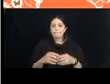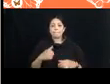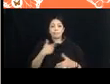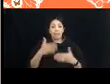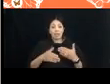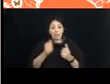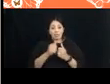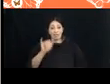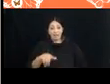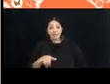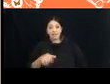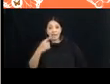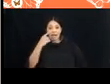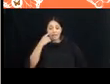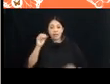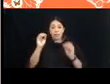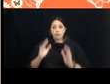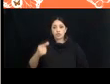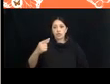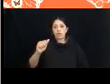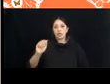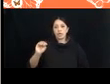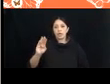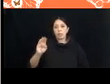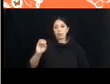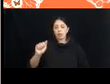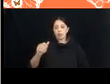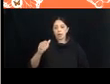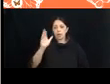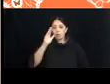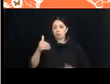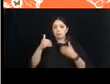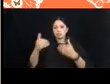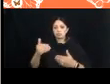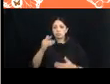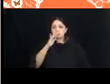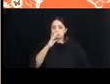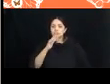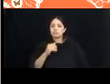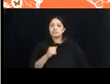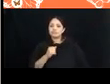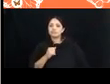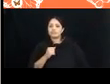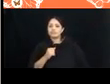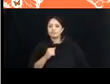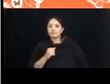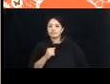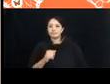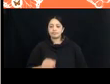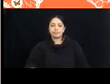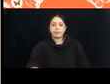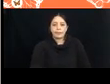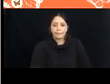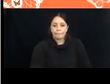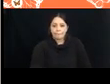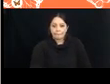then I think Professora Gamboa will take it from here, and she'll speak much more to the social movements of the Chicano movement.